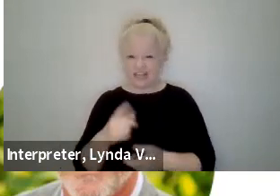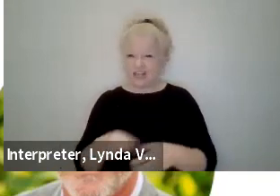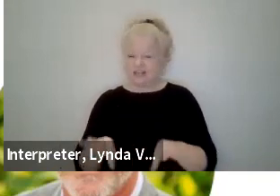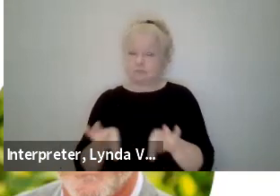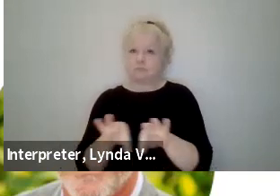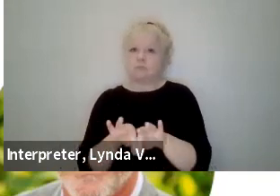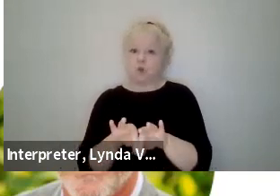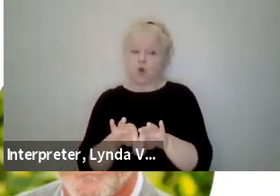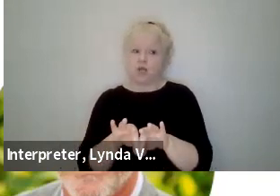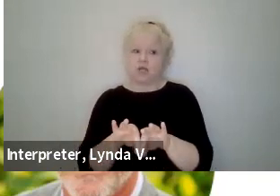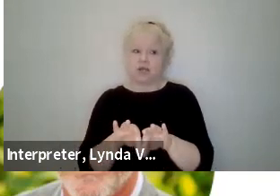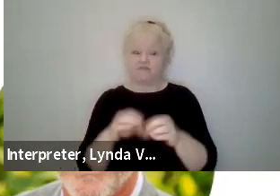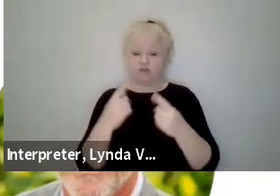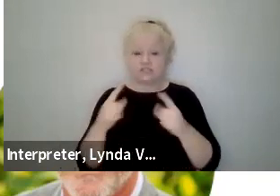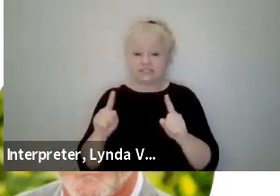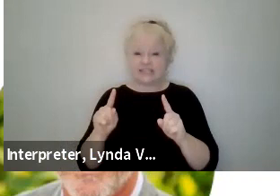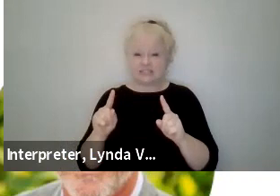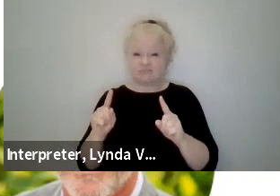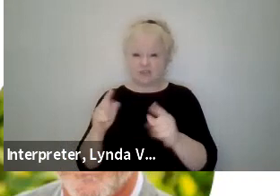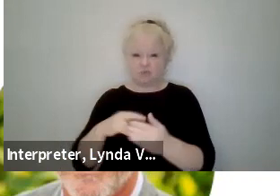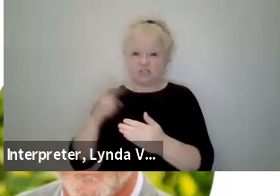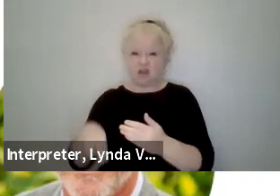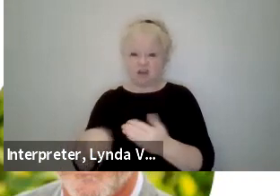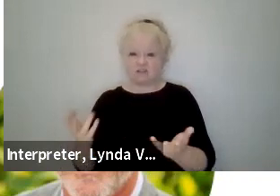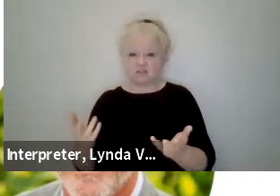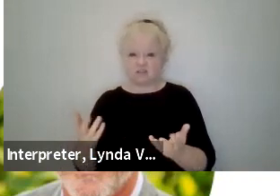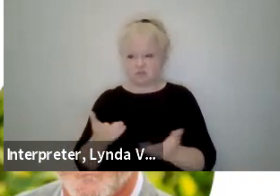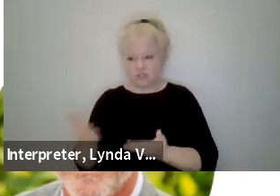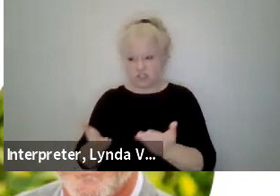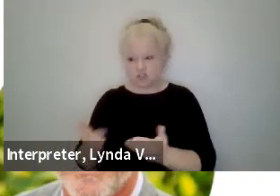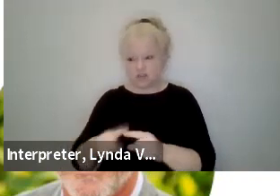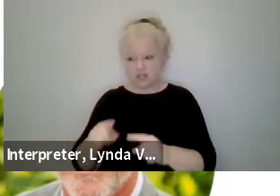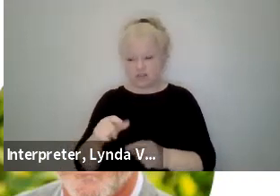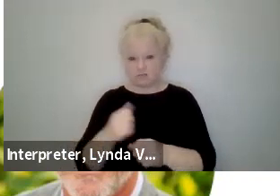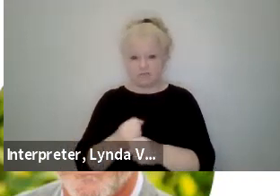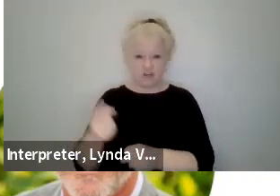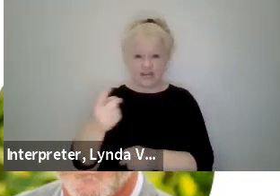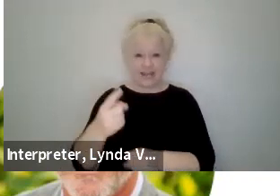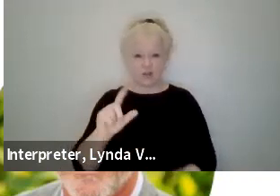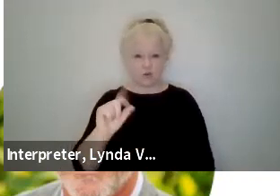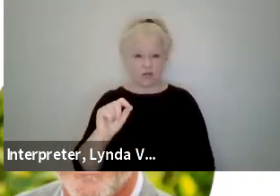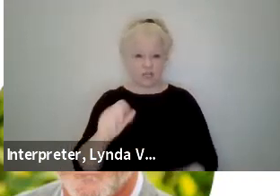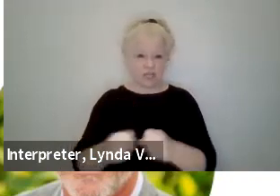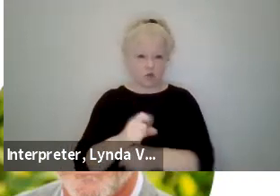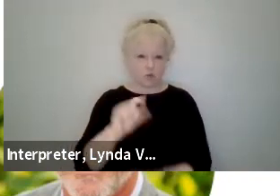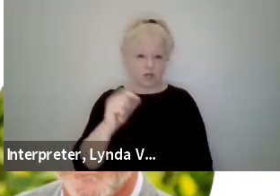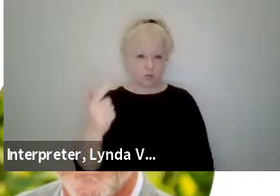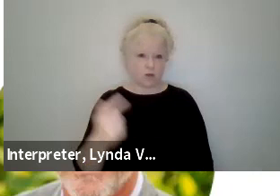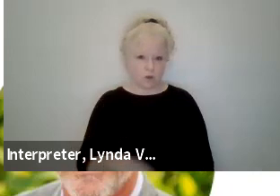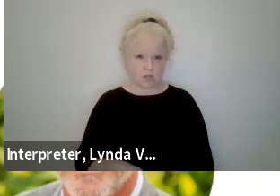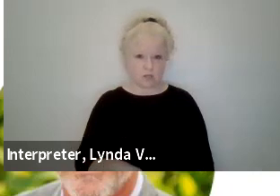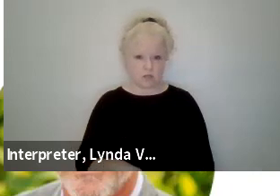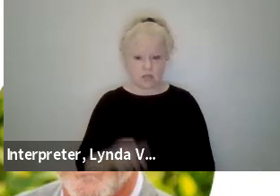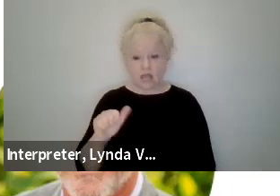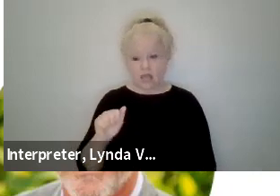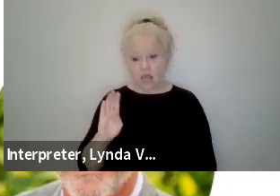unlocking successful employment outcomes for those we serve as we move into 2021. The Able Trust has hosted